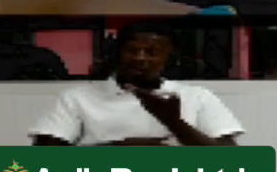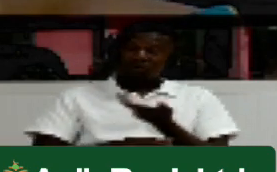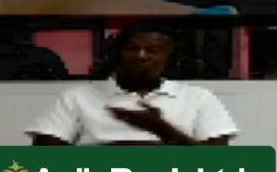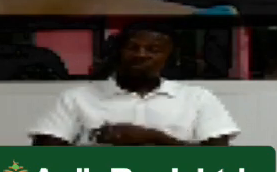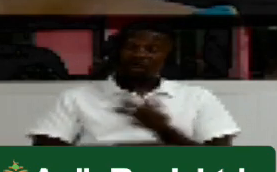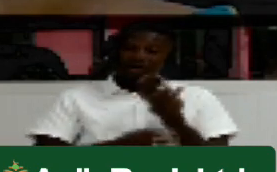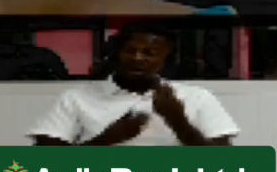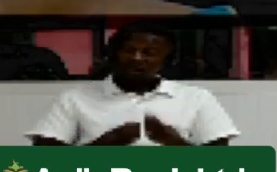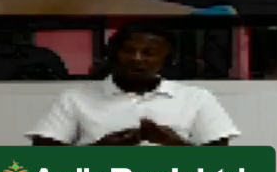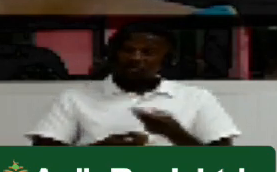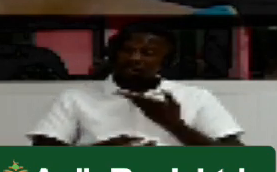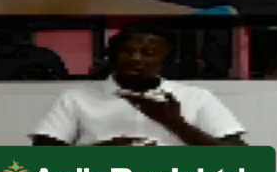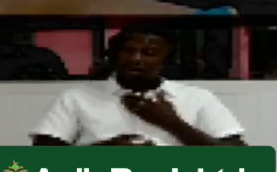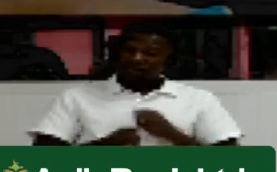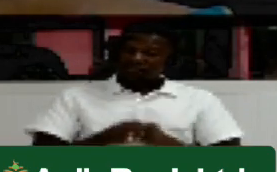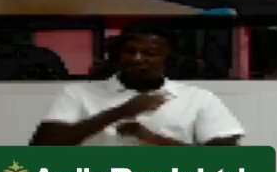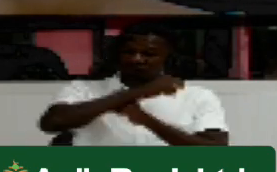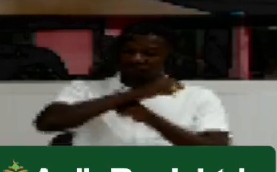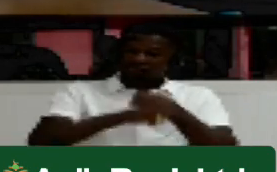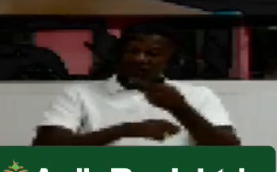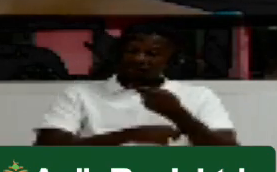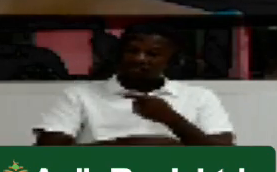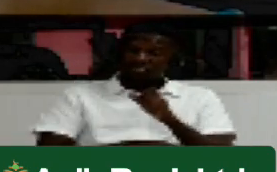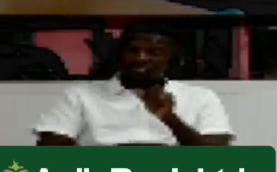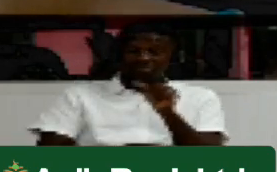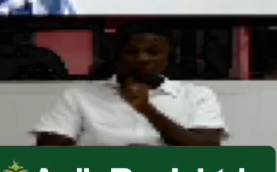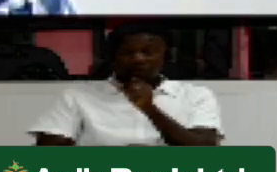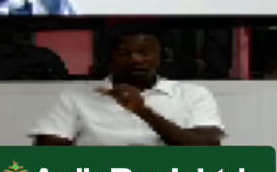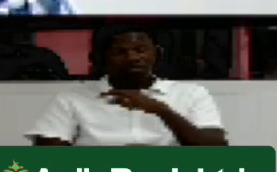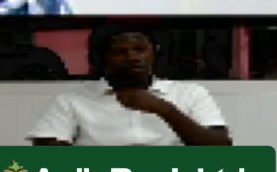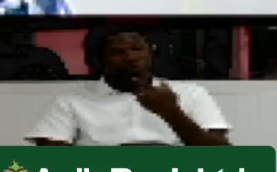Do you have assistance from anyone?